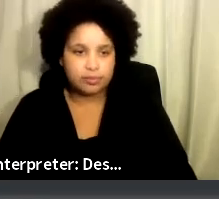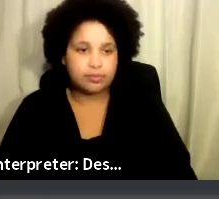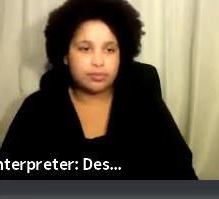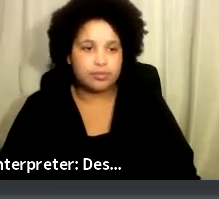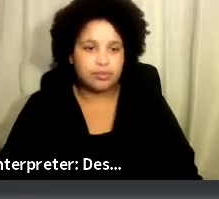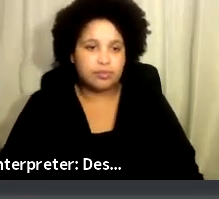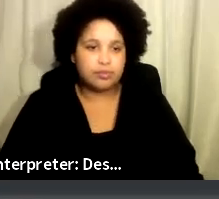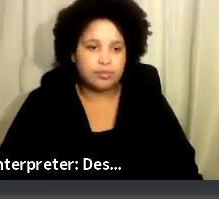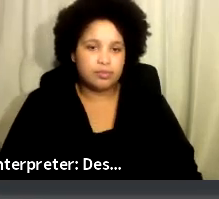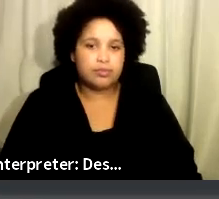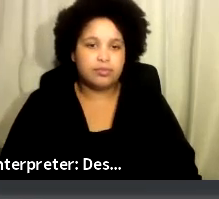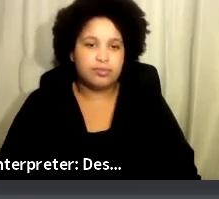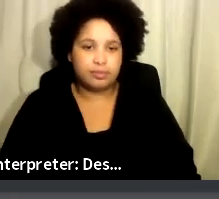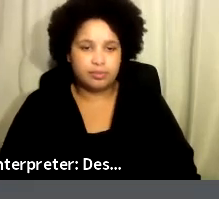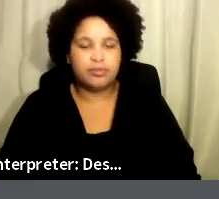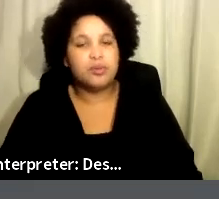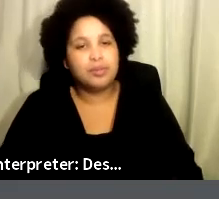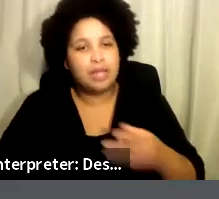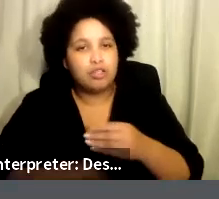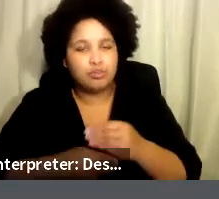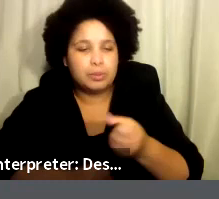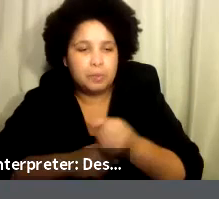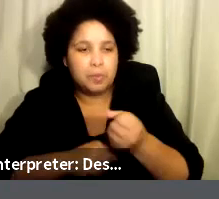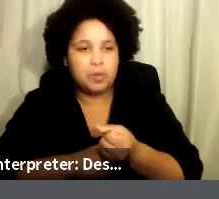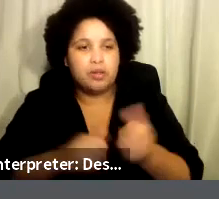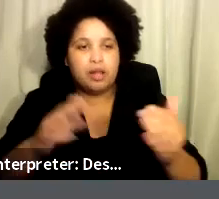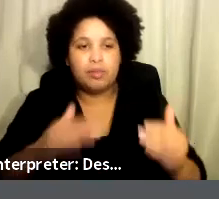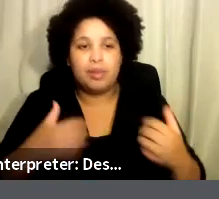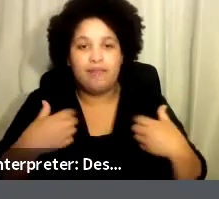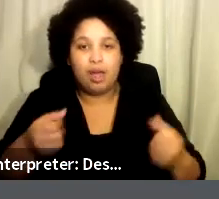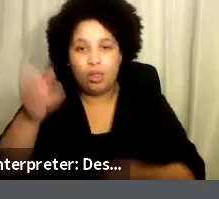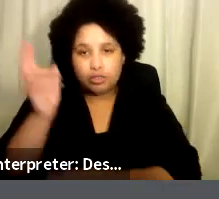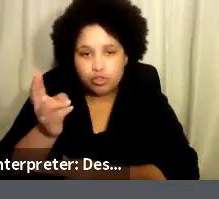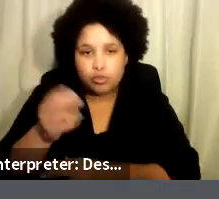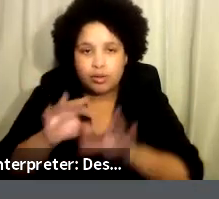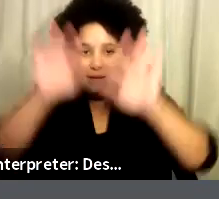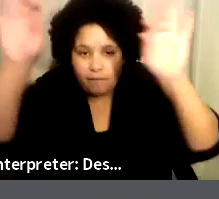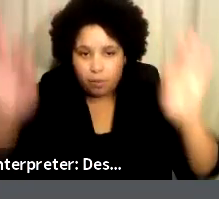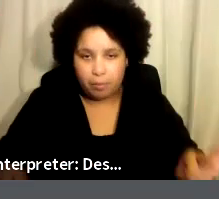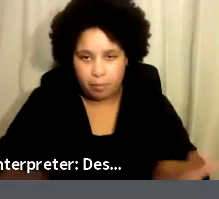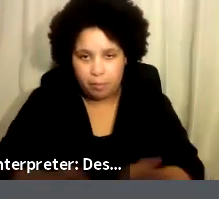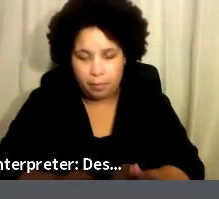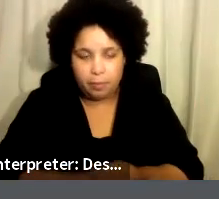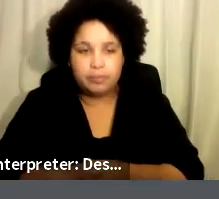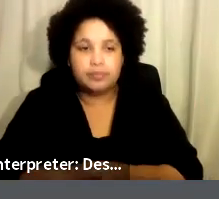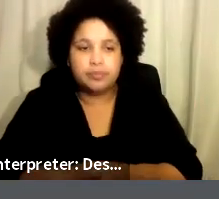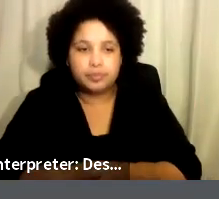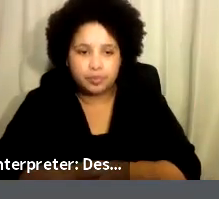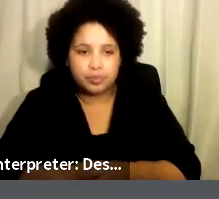extra support. Then the health history form, which we